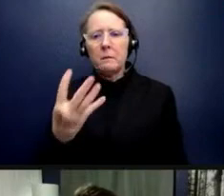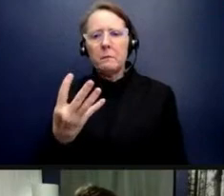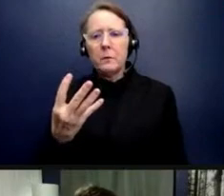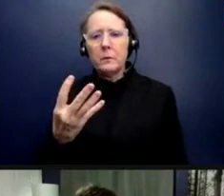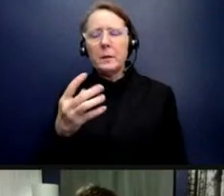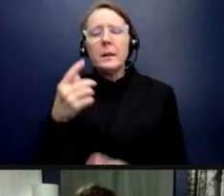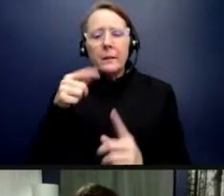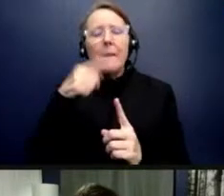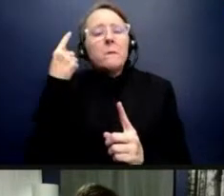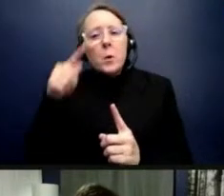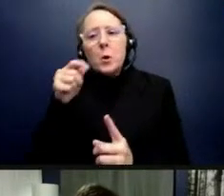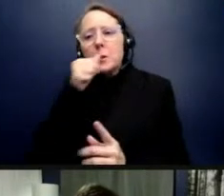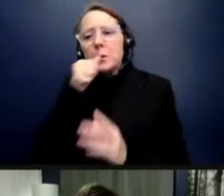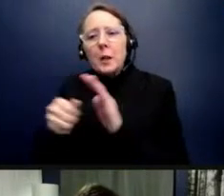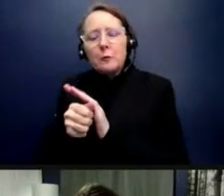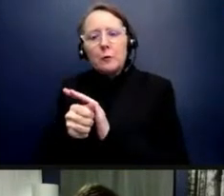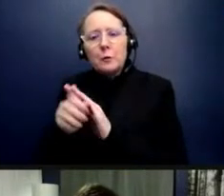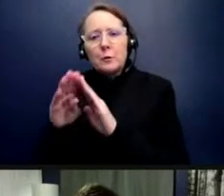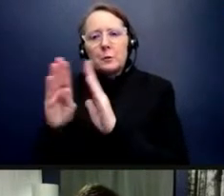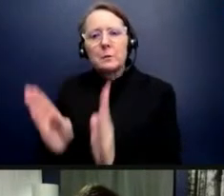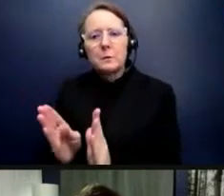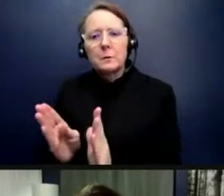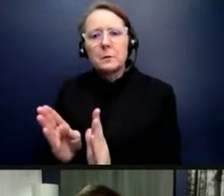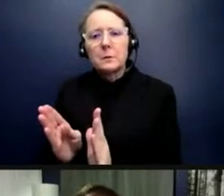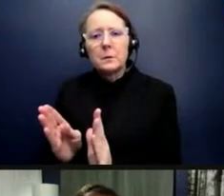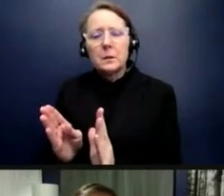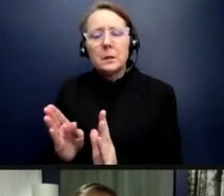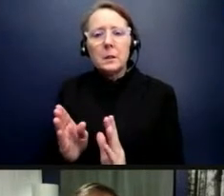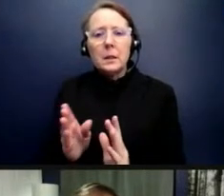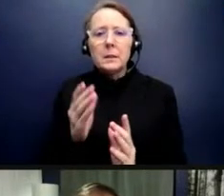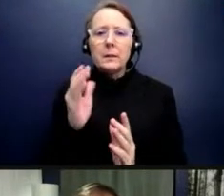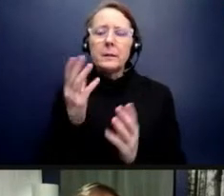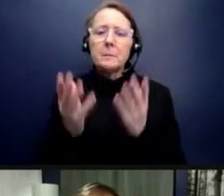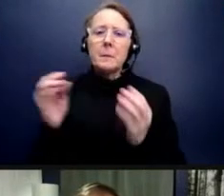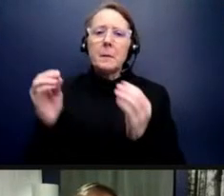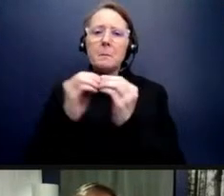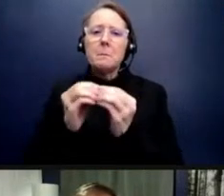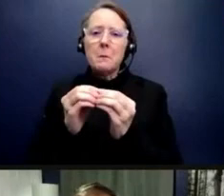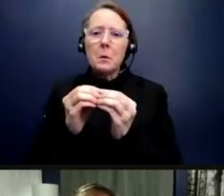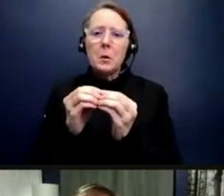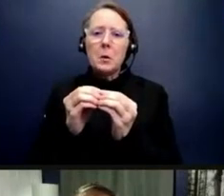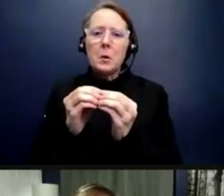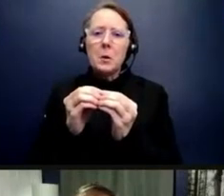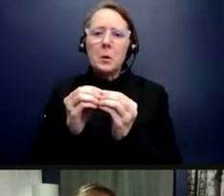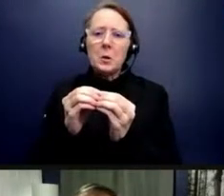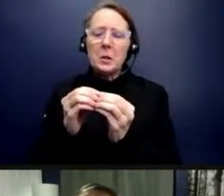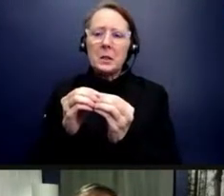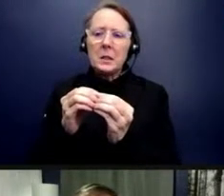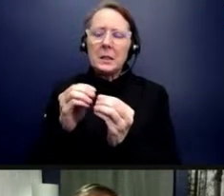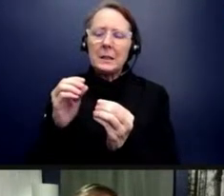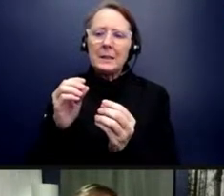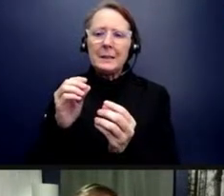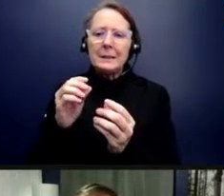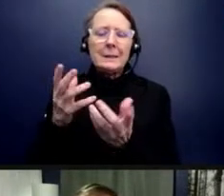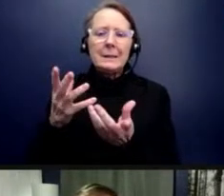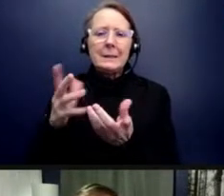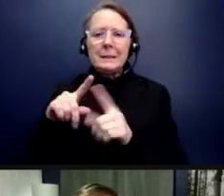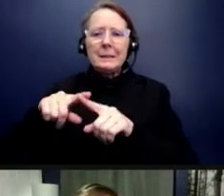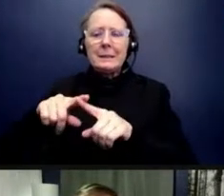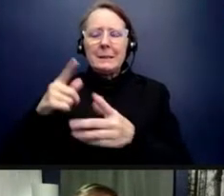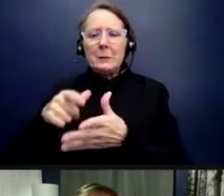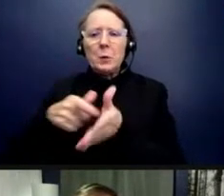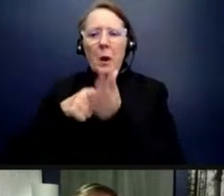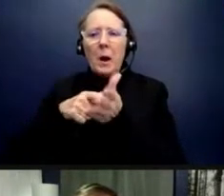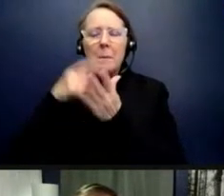sheltering. Specifically, so there's probably more strings attached to the money that we have set aside for that right now versus maybe